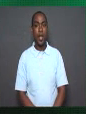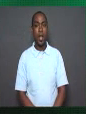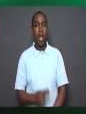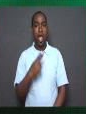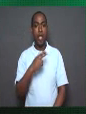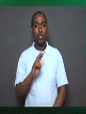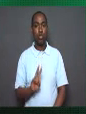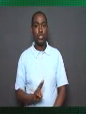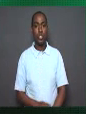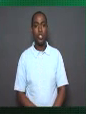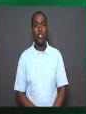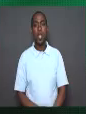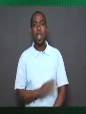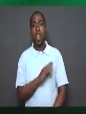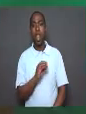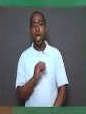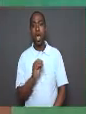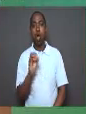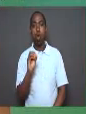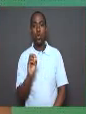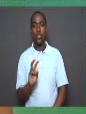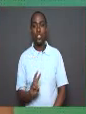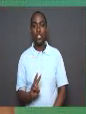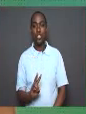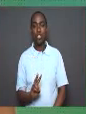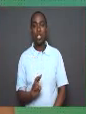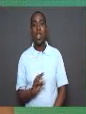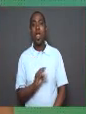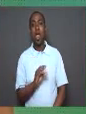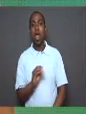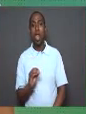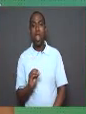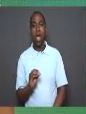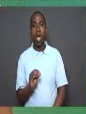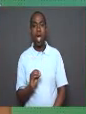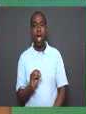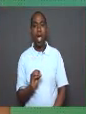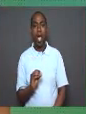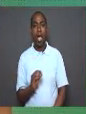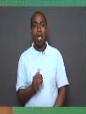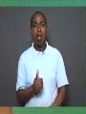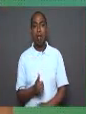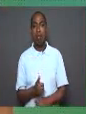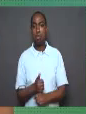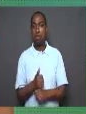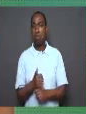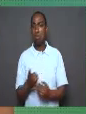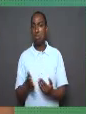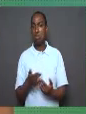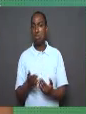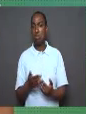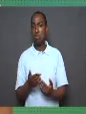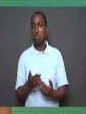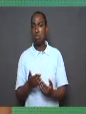hydrogen, and oxygen, and depending on the simplicity